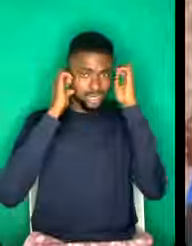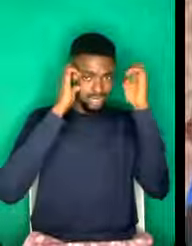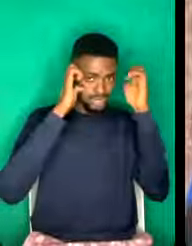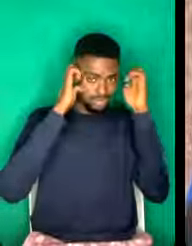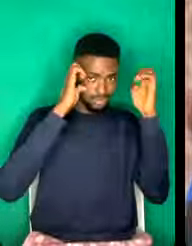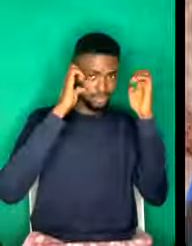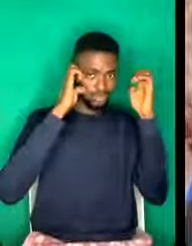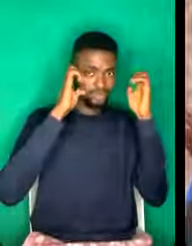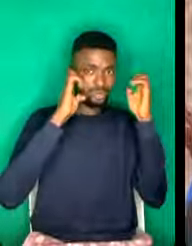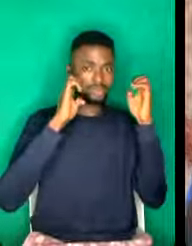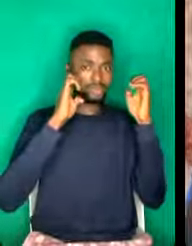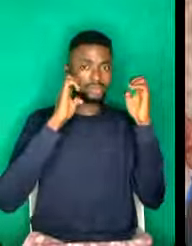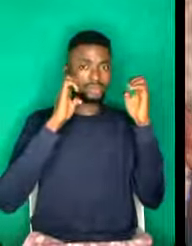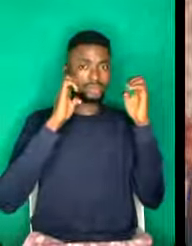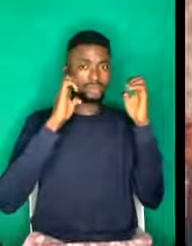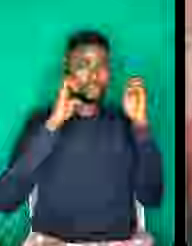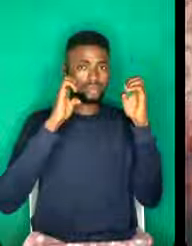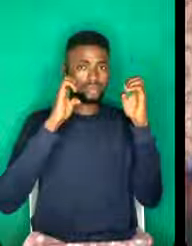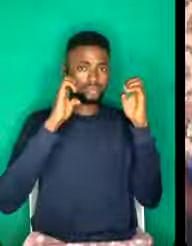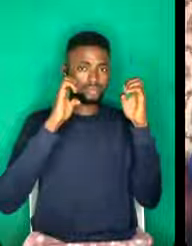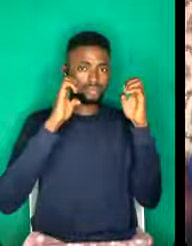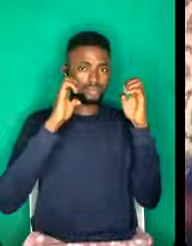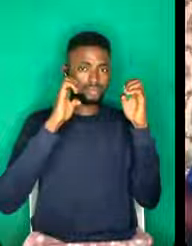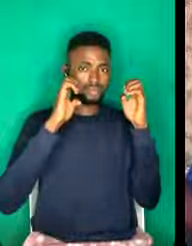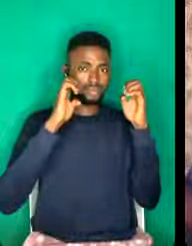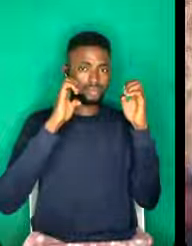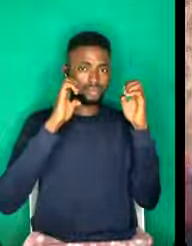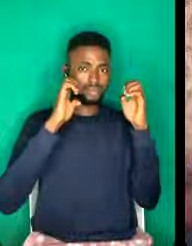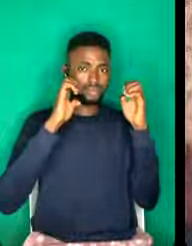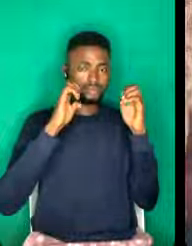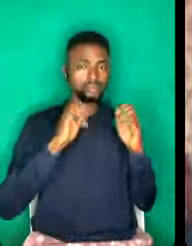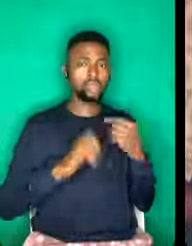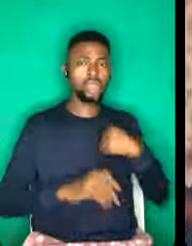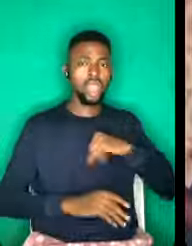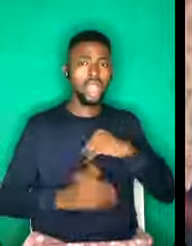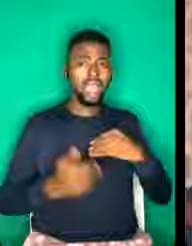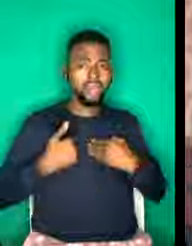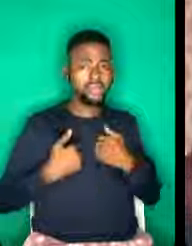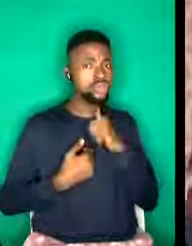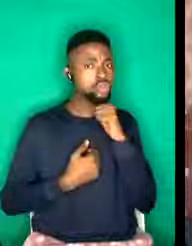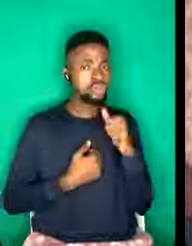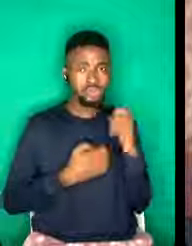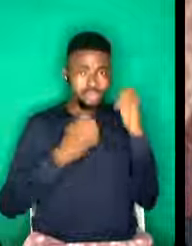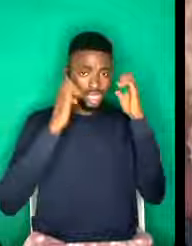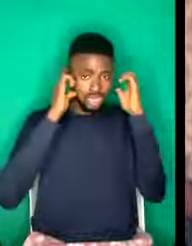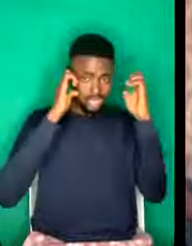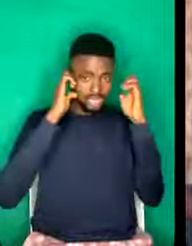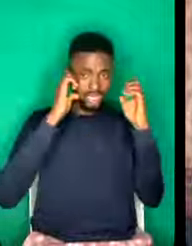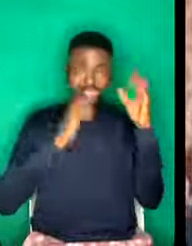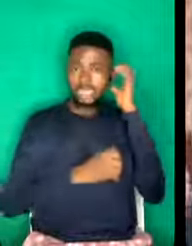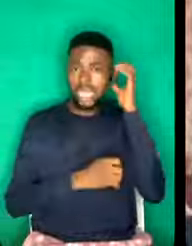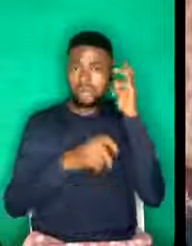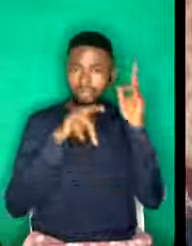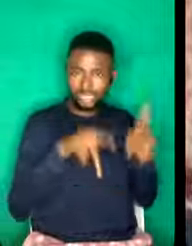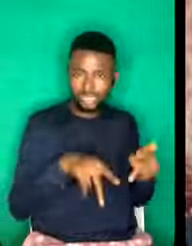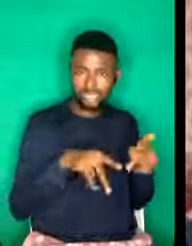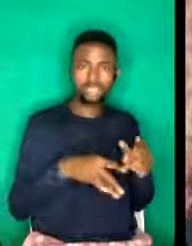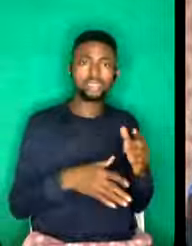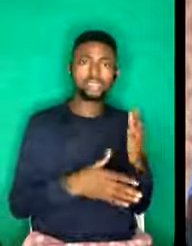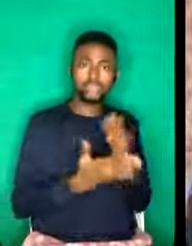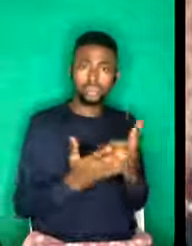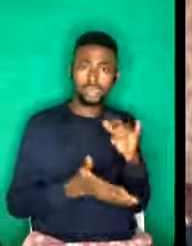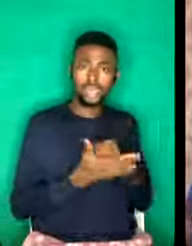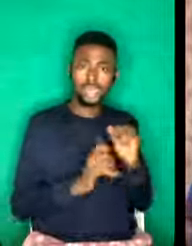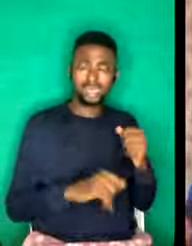Sorry, pardon my word. Use of word like illiterate and hearing person, someone who can speak, who can hear, who cannot, of